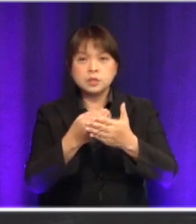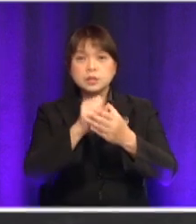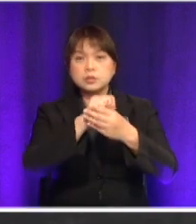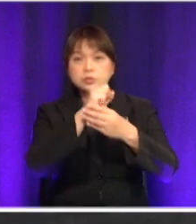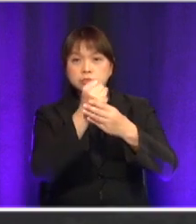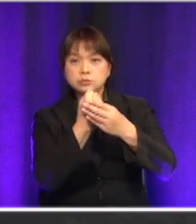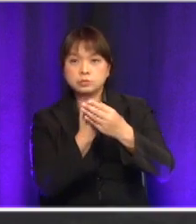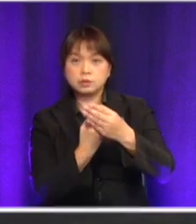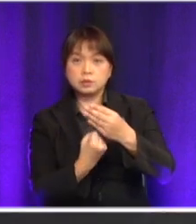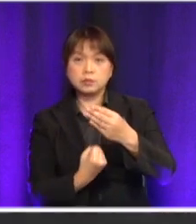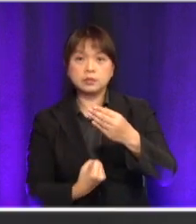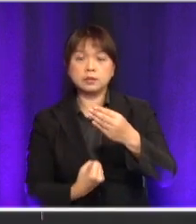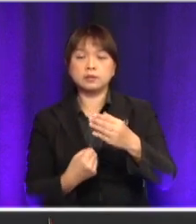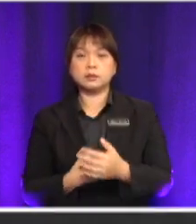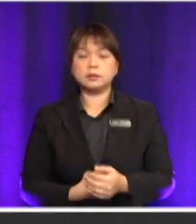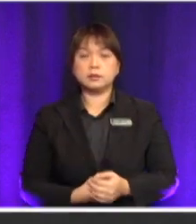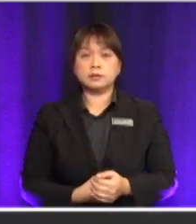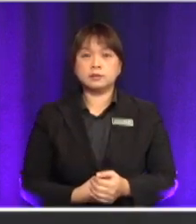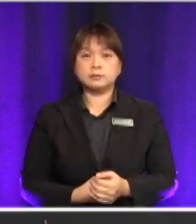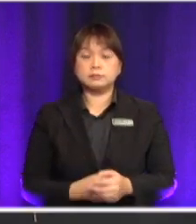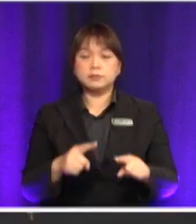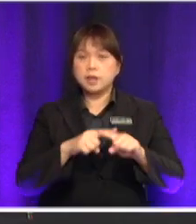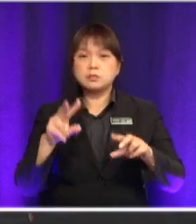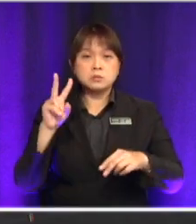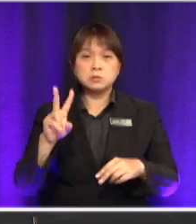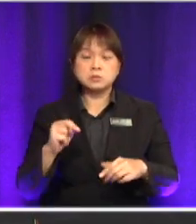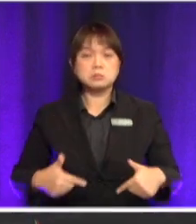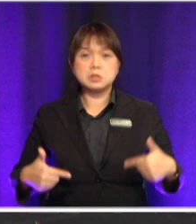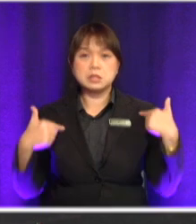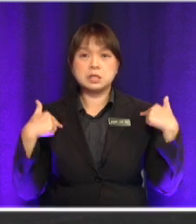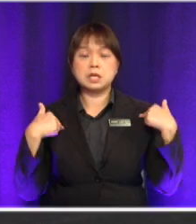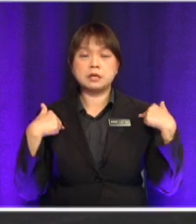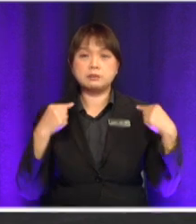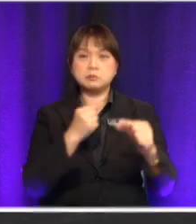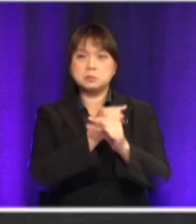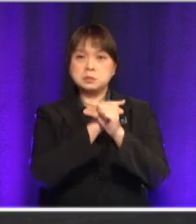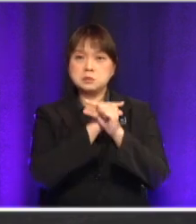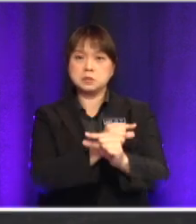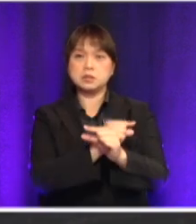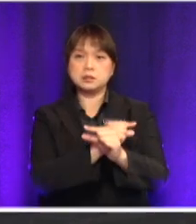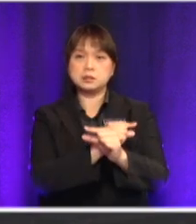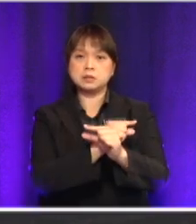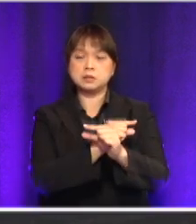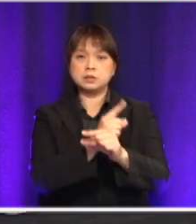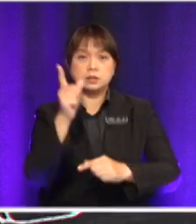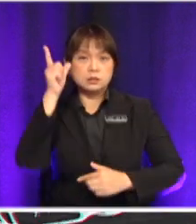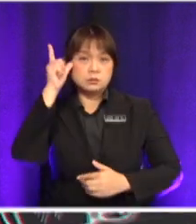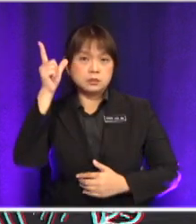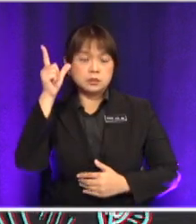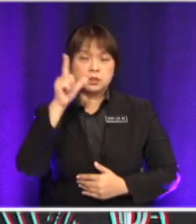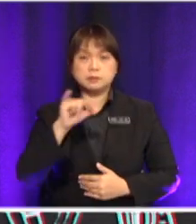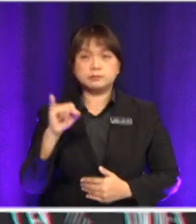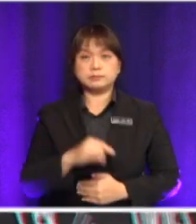the pool, and he sank slowly and would have died in 4 minutes. All right. Yes, that's your part of the paragraph. It's